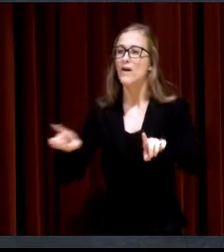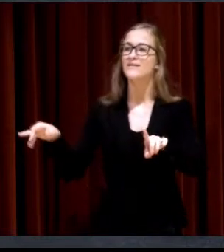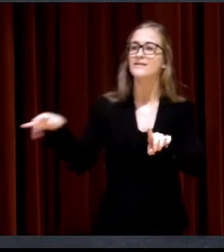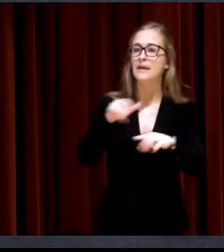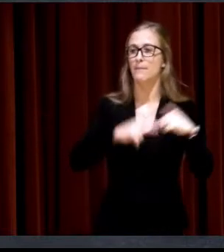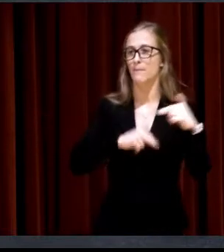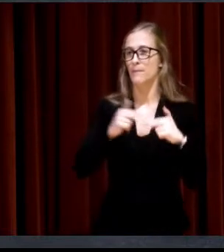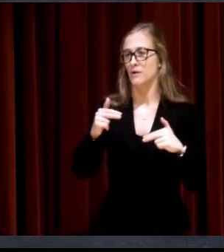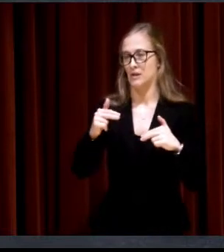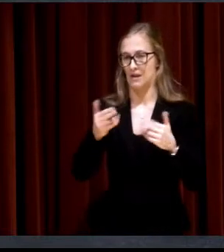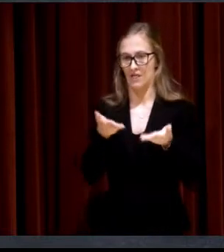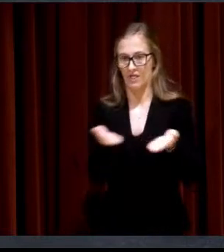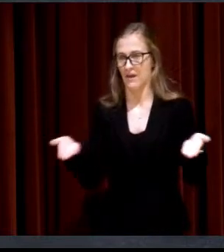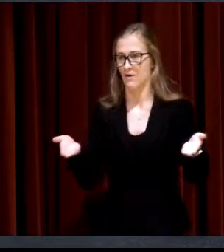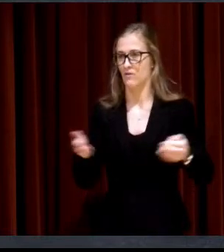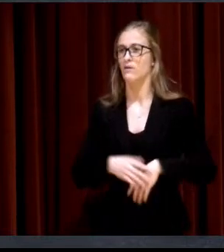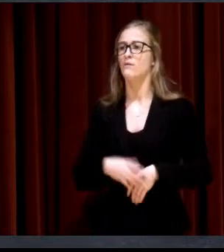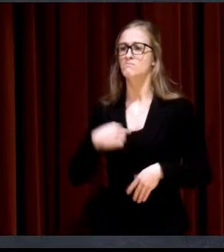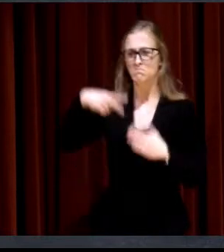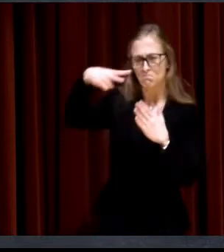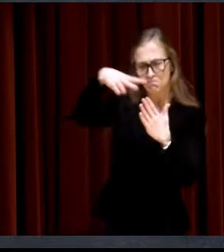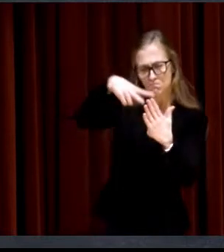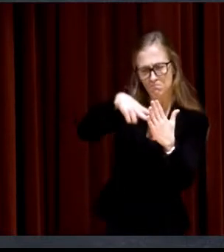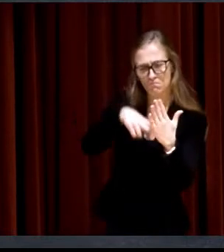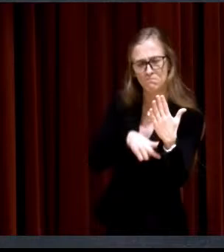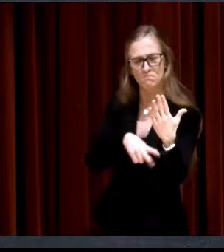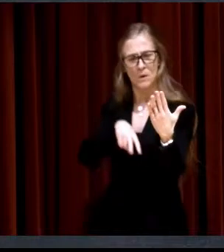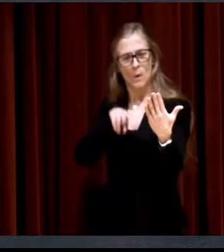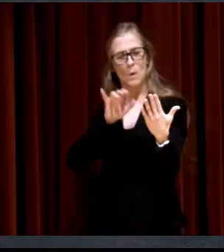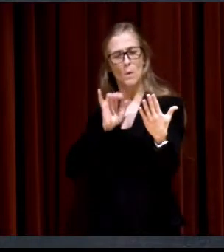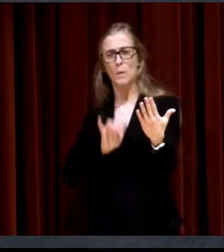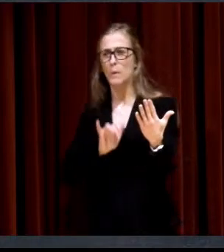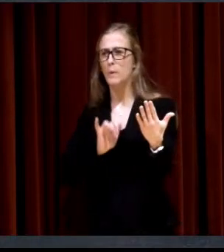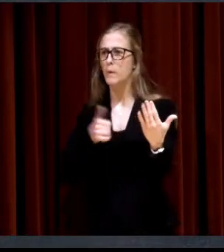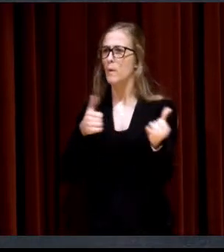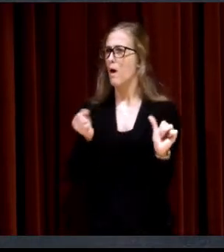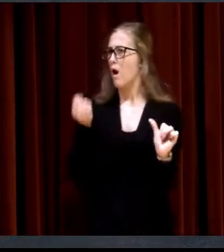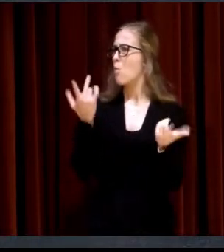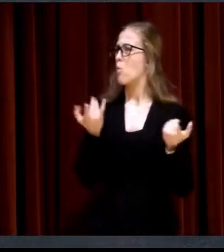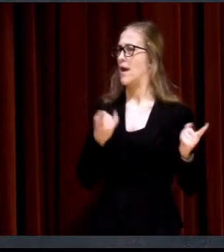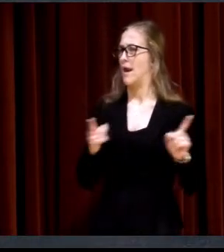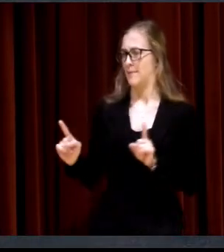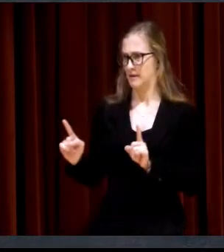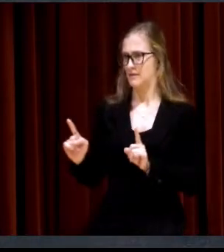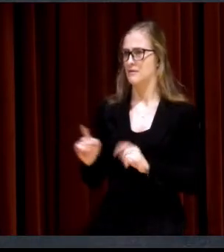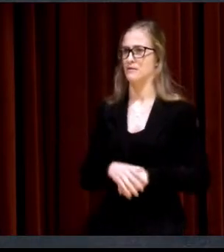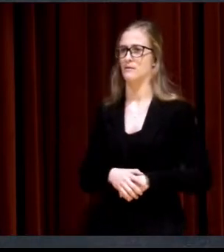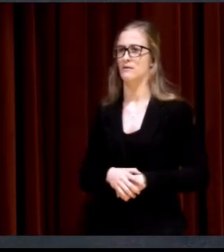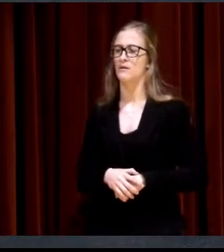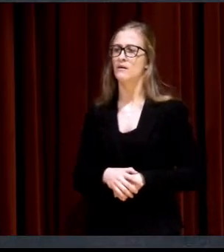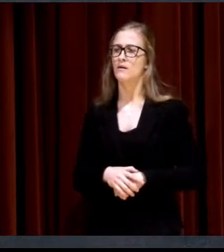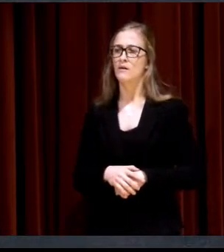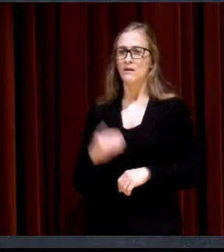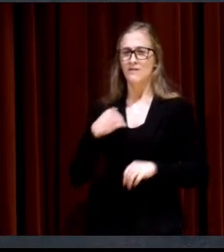so I was reading books in the library trying to understand what happened. And so you just have a different perspective,